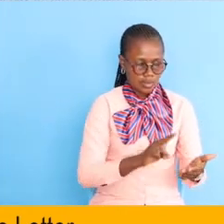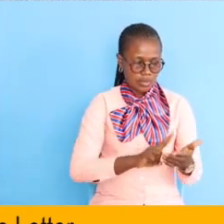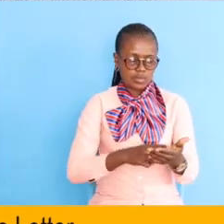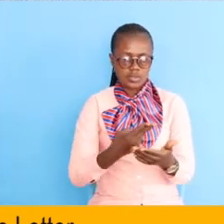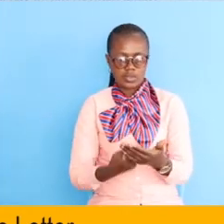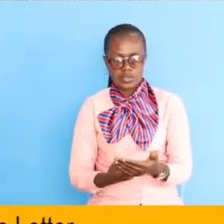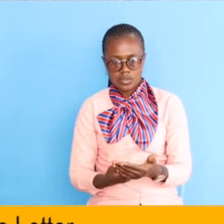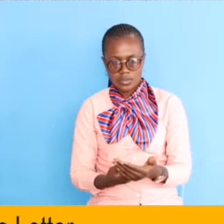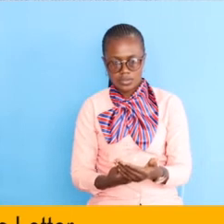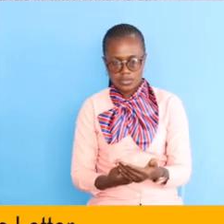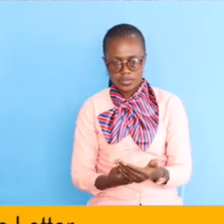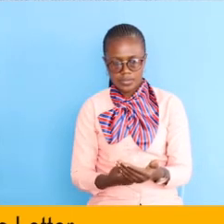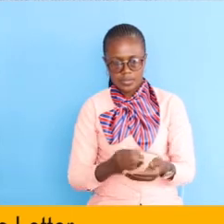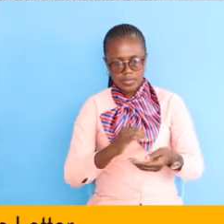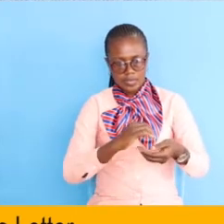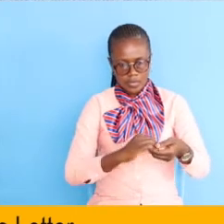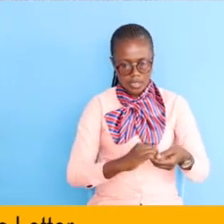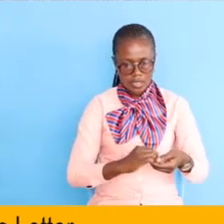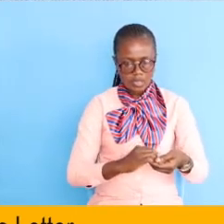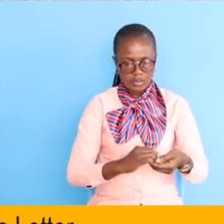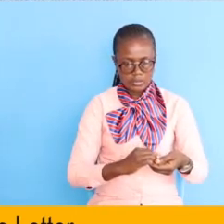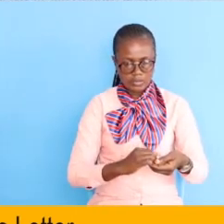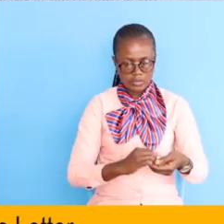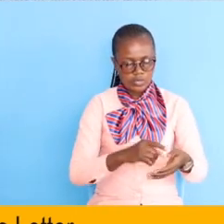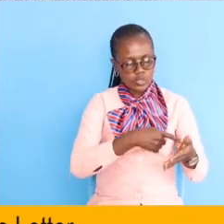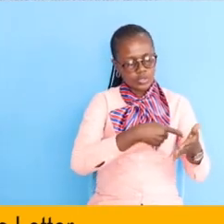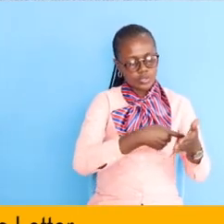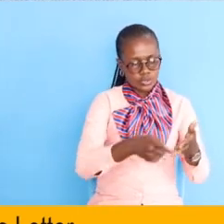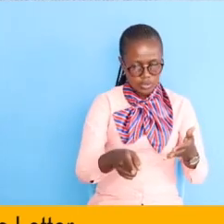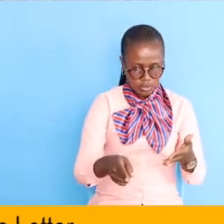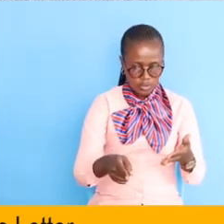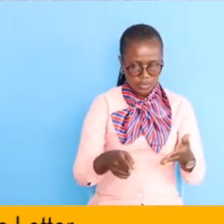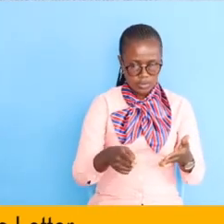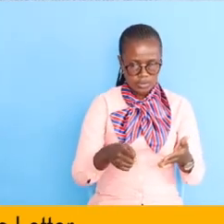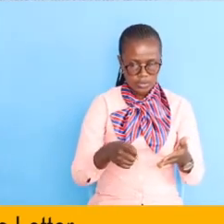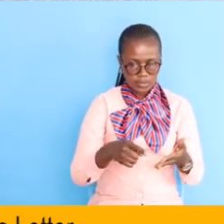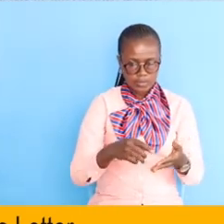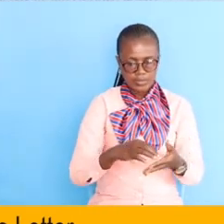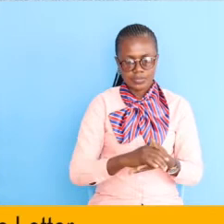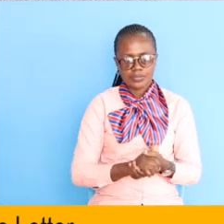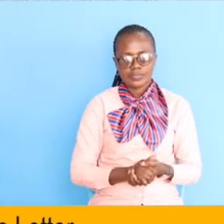signature, and there has to be a name that